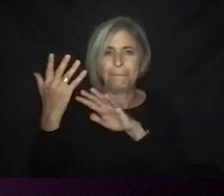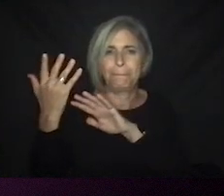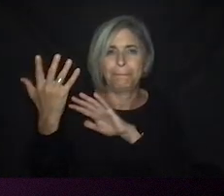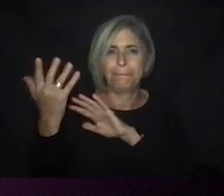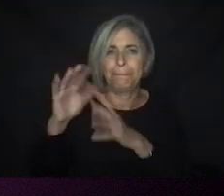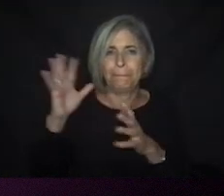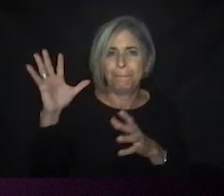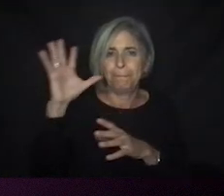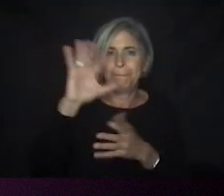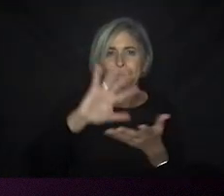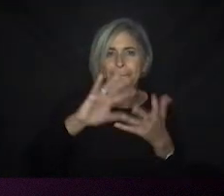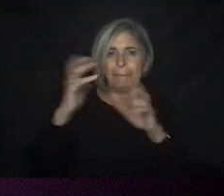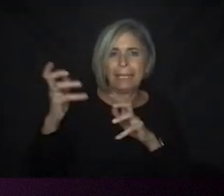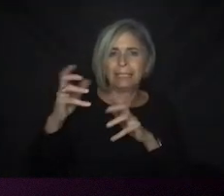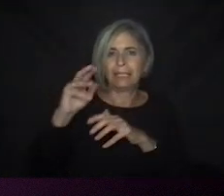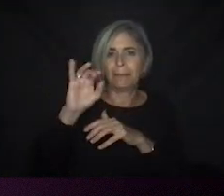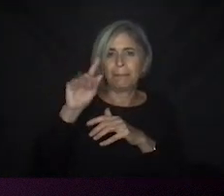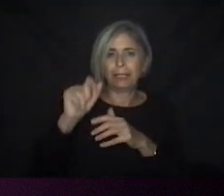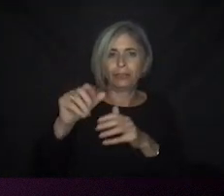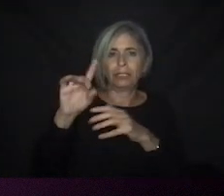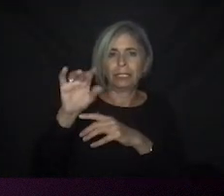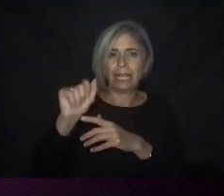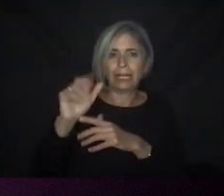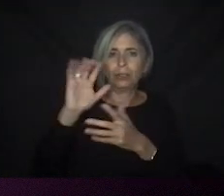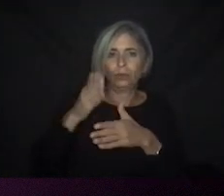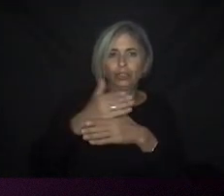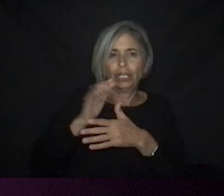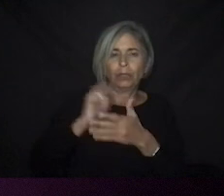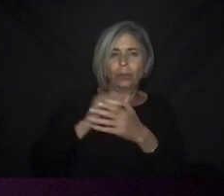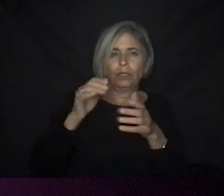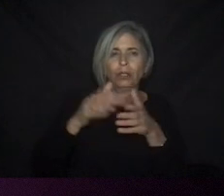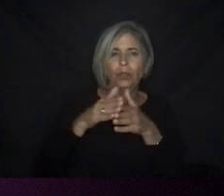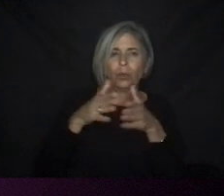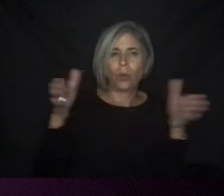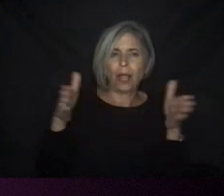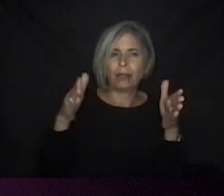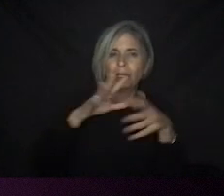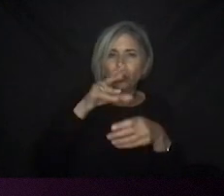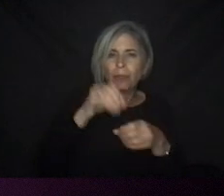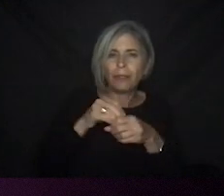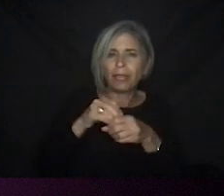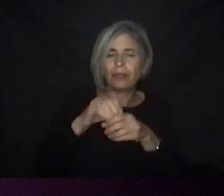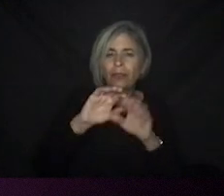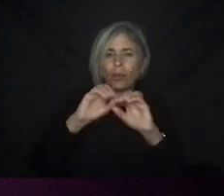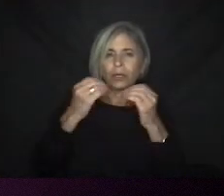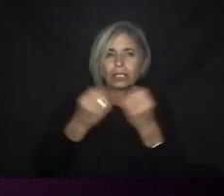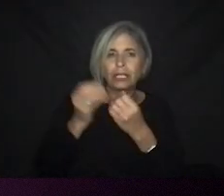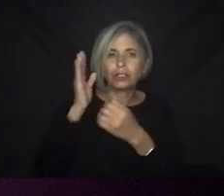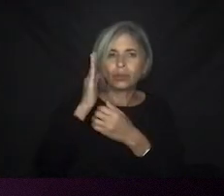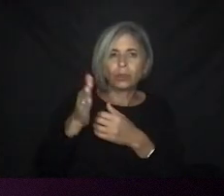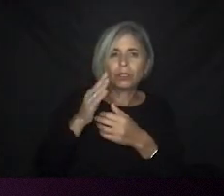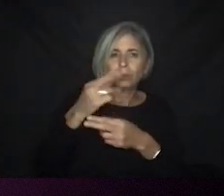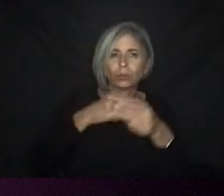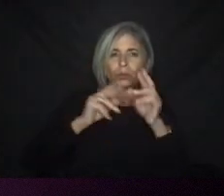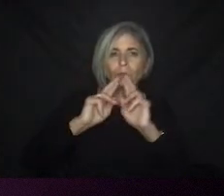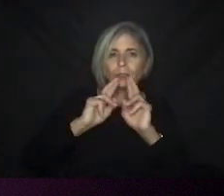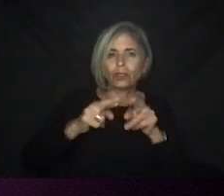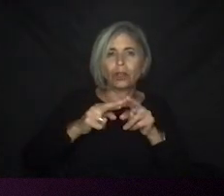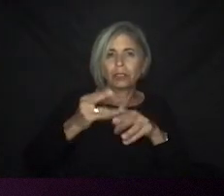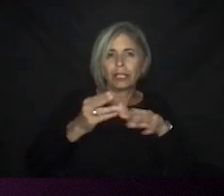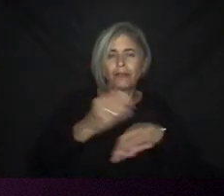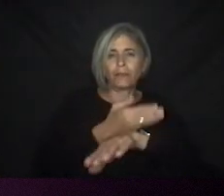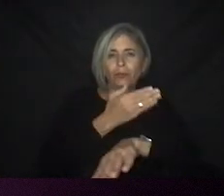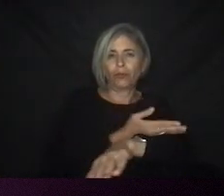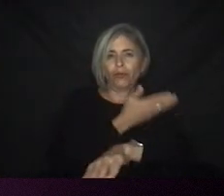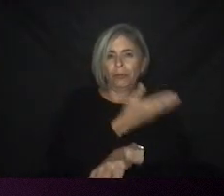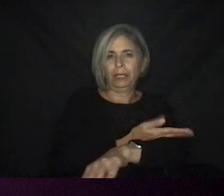widely within an organization will result in improvements of some sort. That's a trap. The